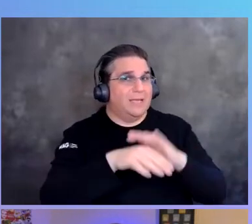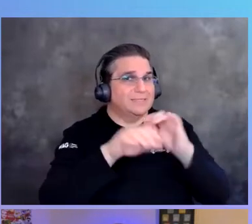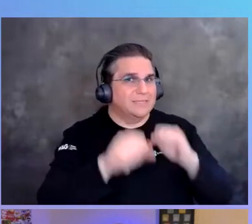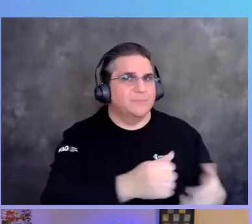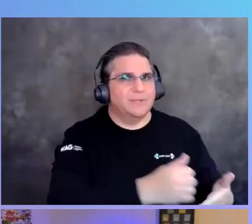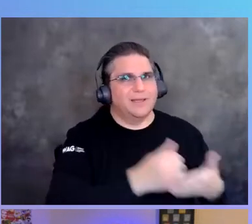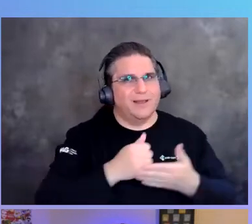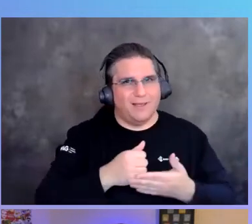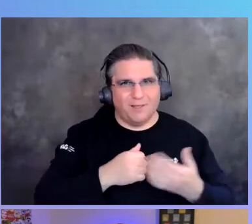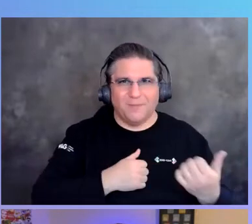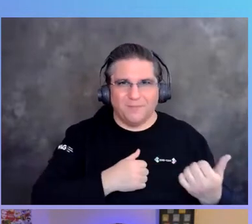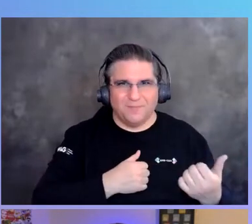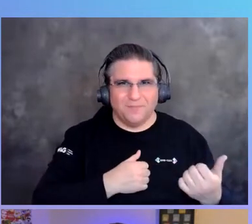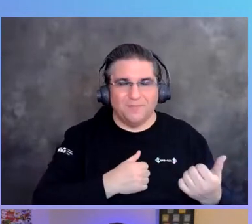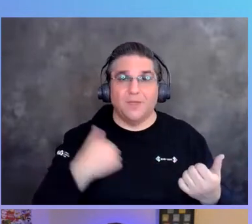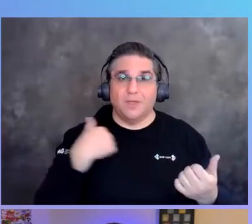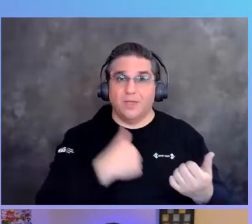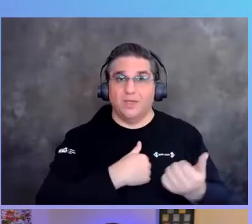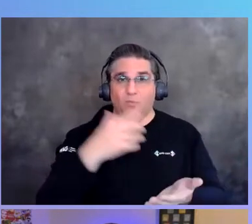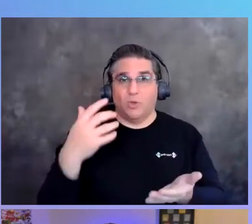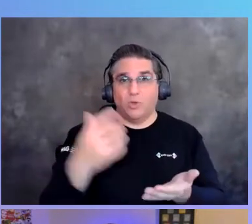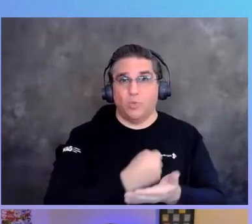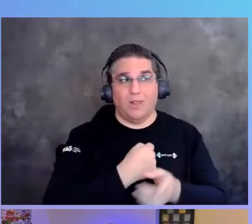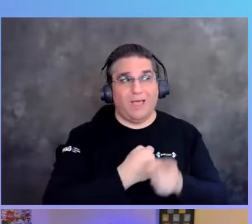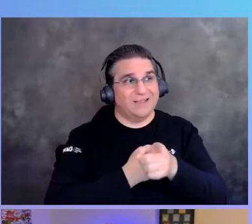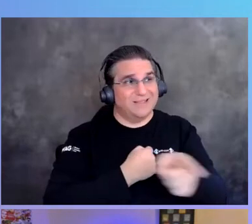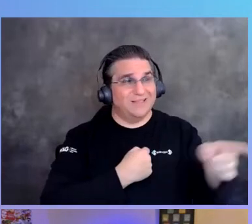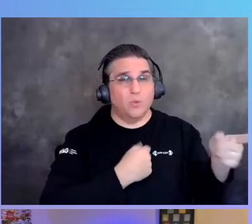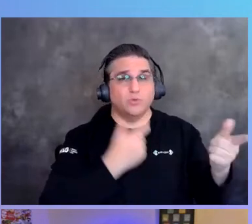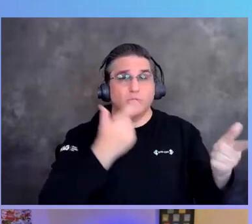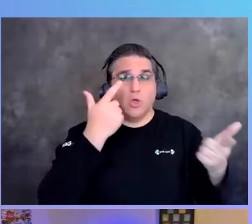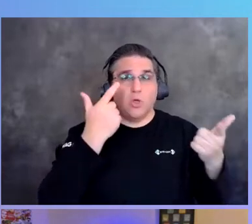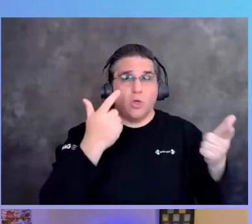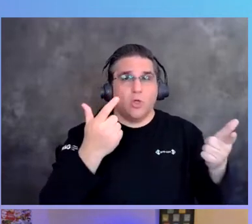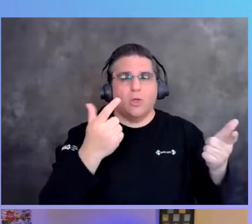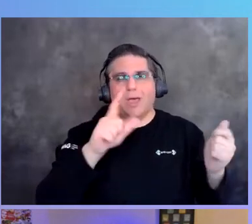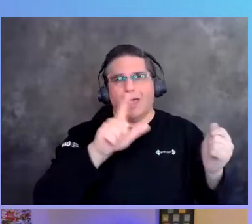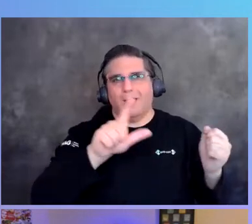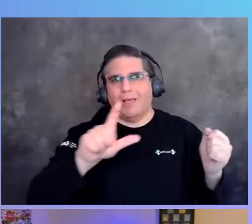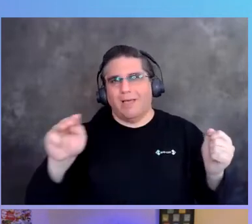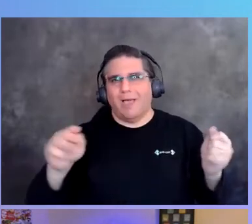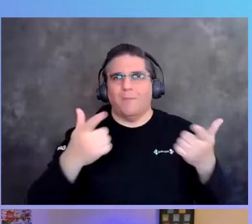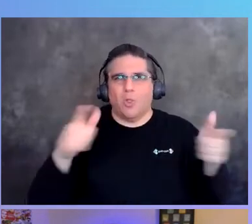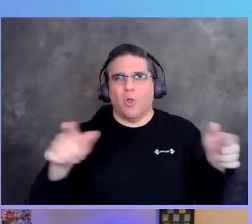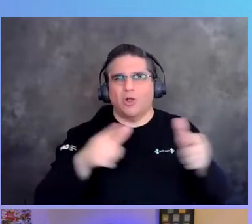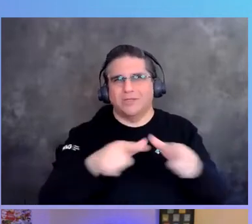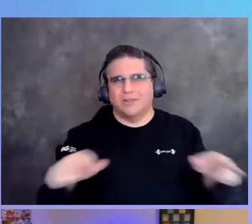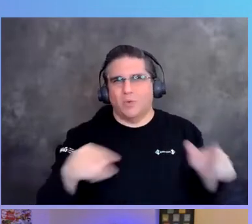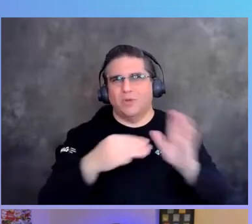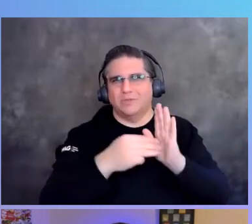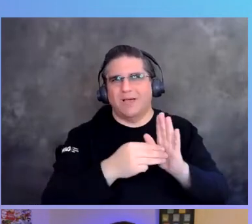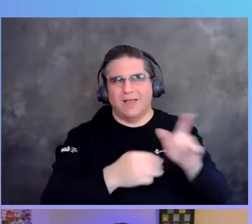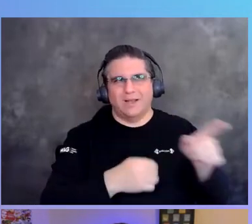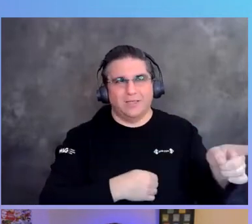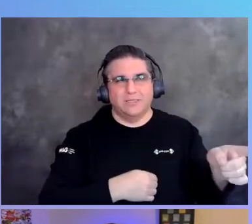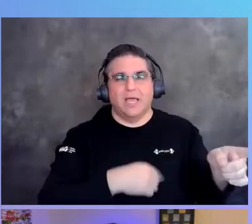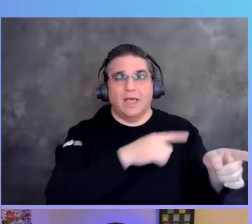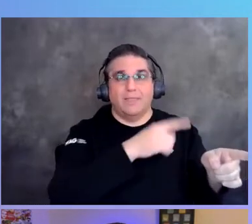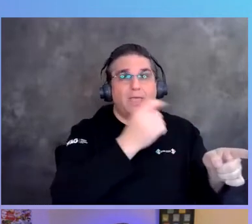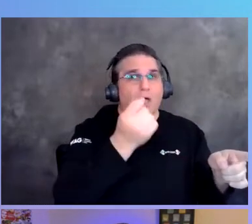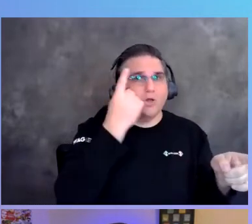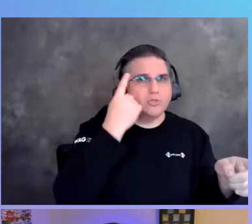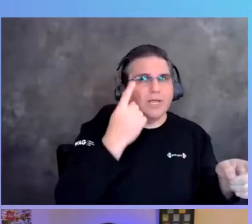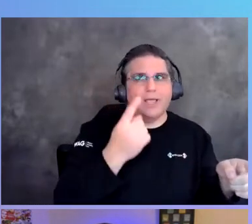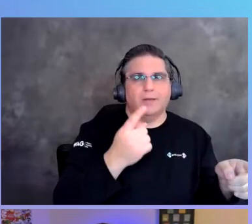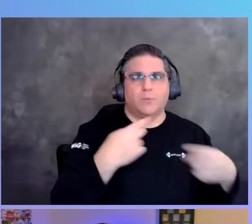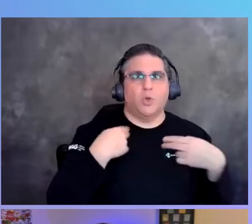can utilize the abilities of large language models, like their understanding of natural human input, with their flexibility in